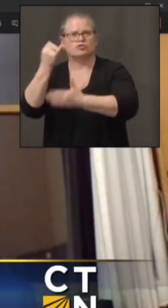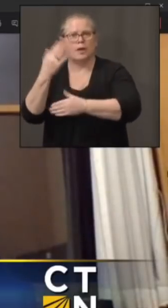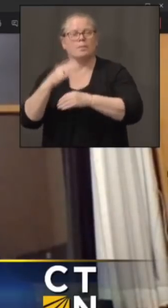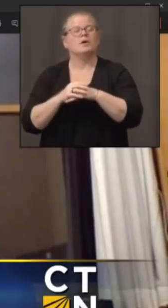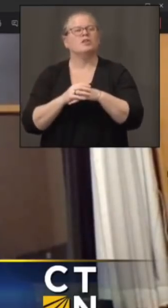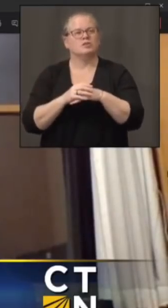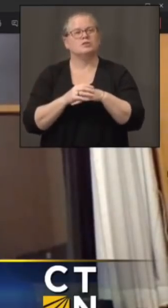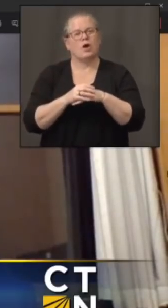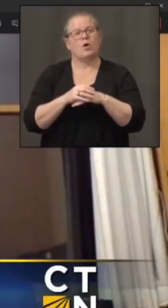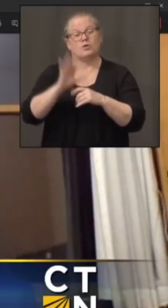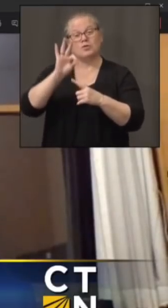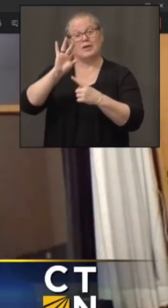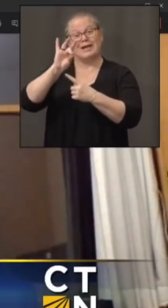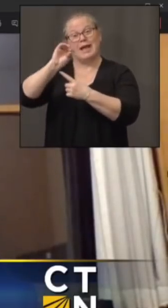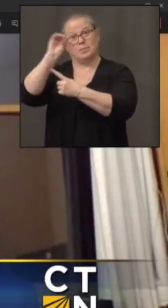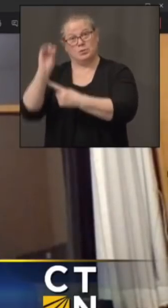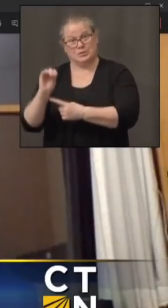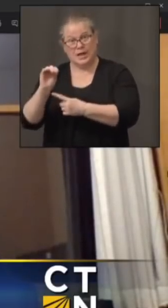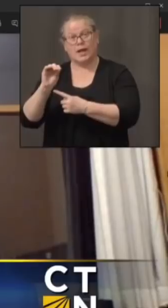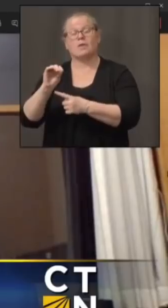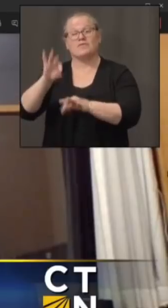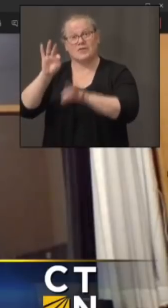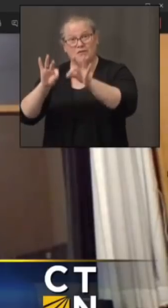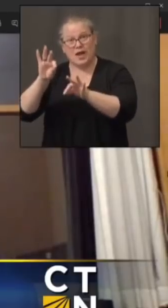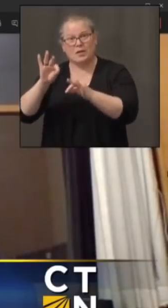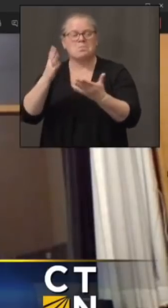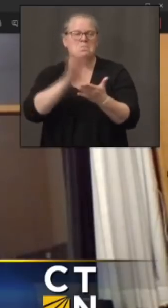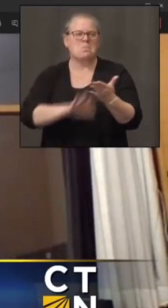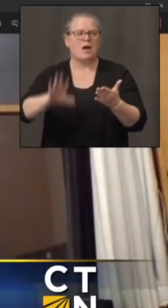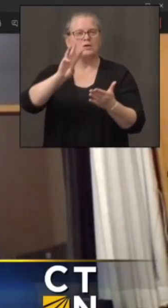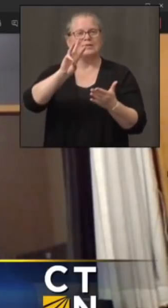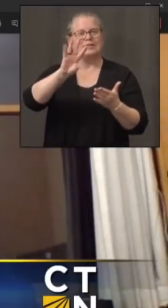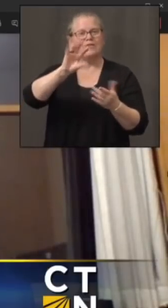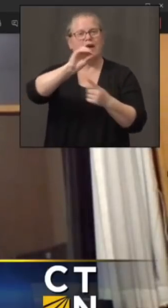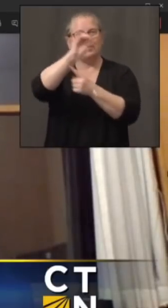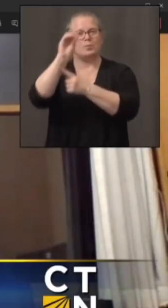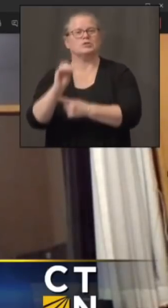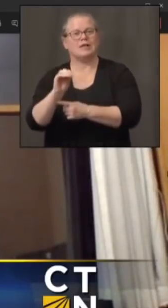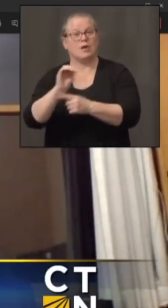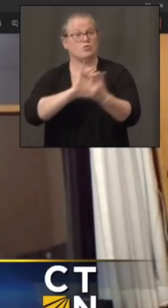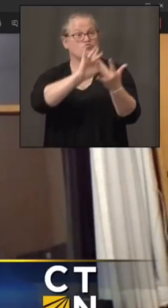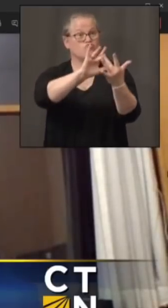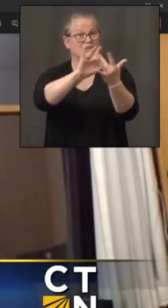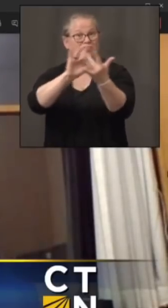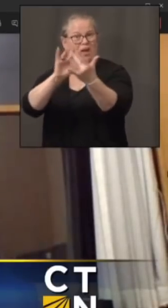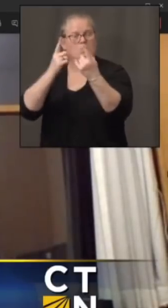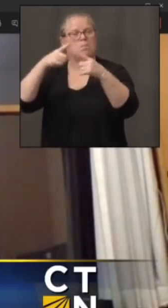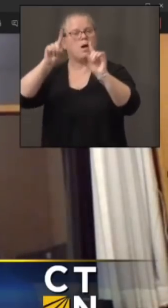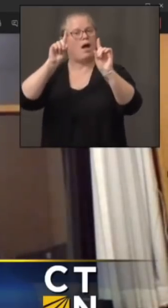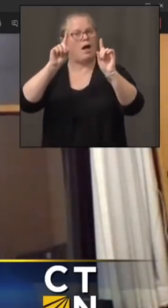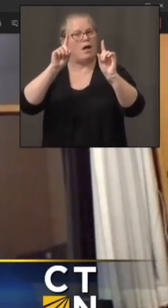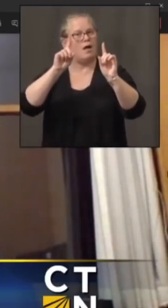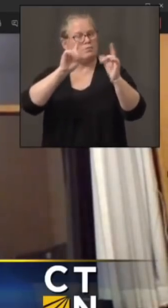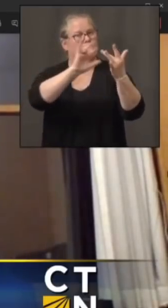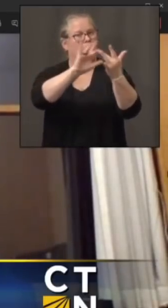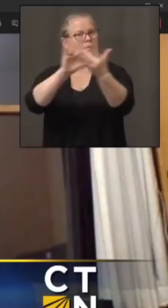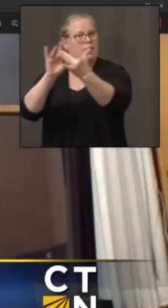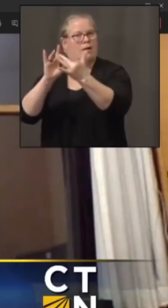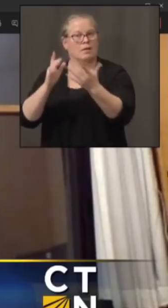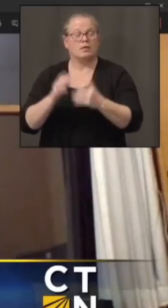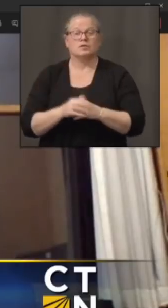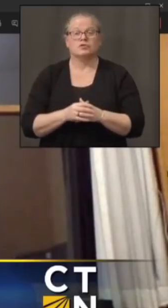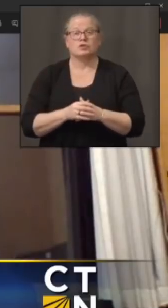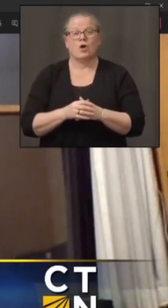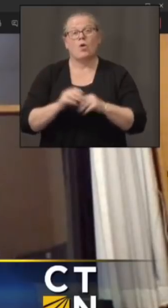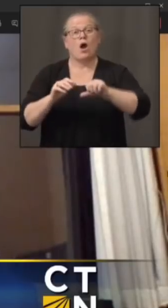people. So last week it was 65% of those folks we reach out to, we were able to connect with. And from what we can tell, benchmarking with